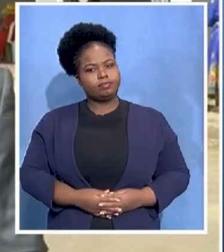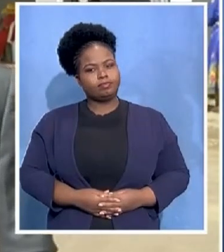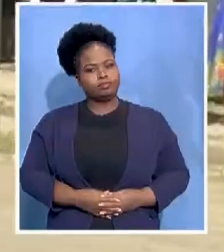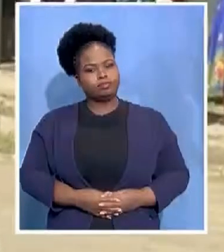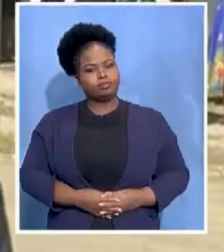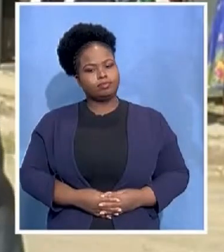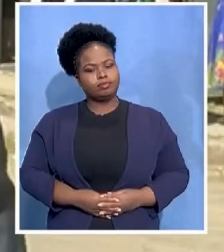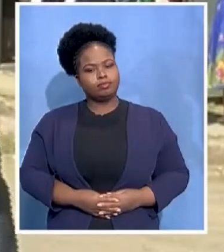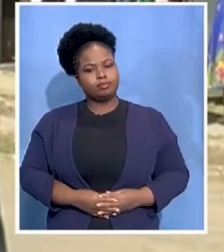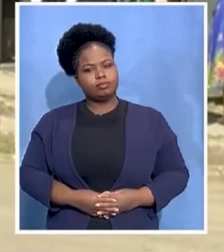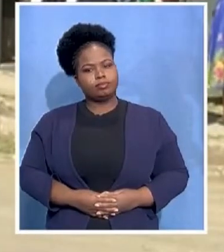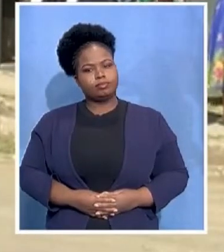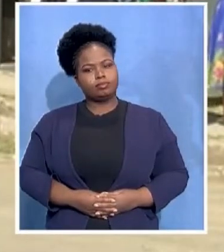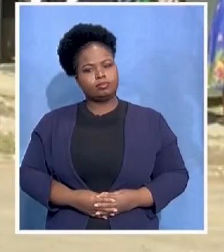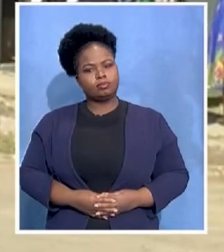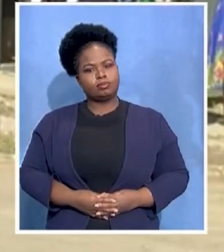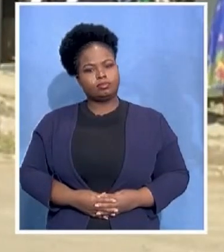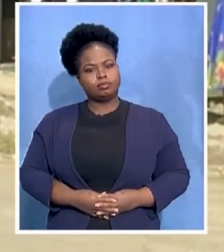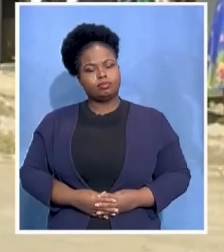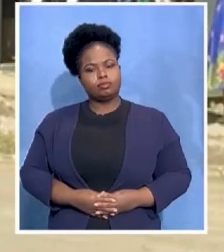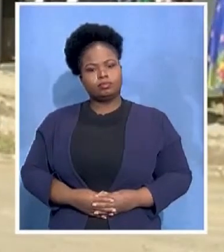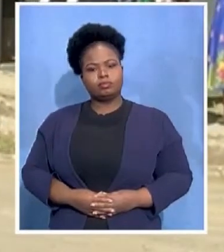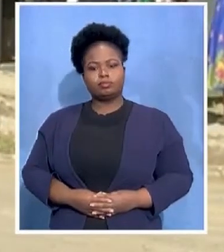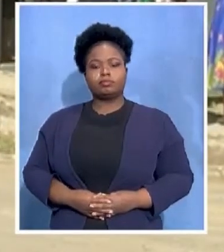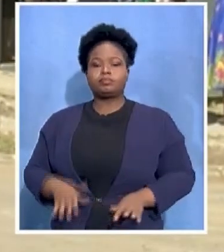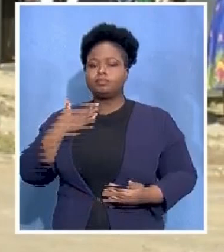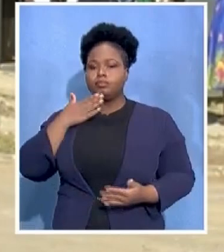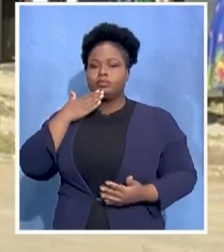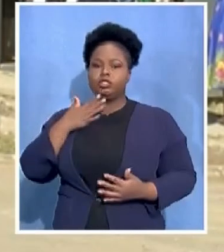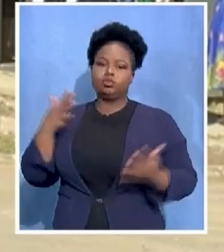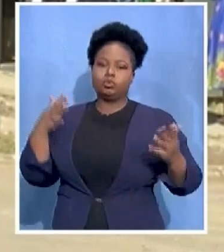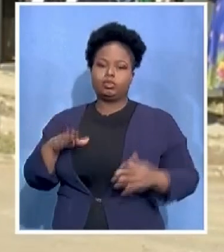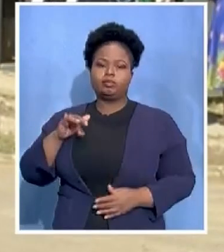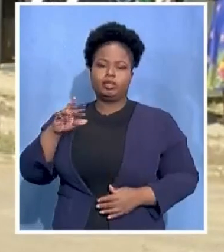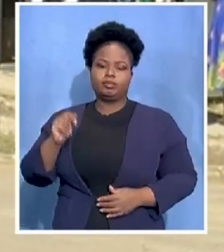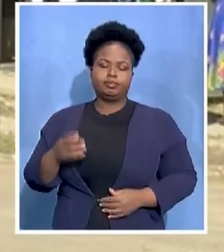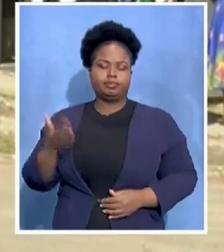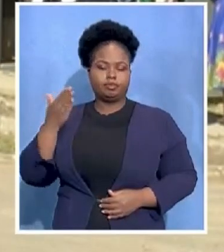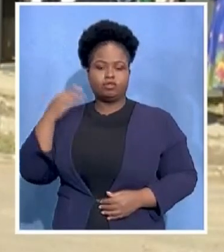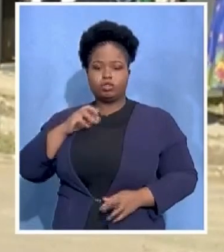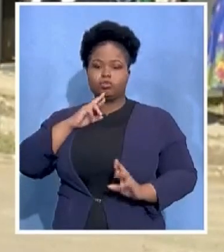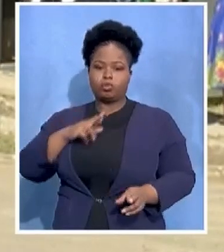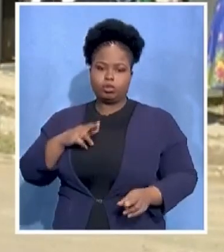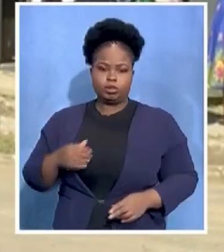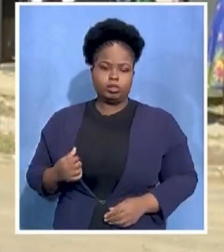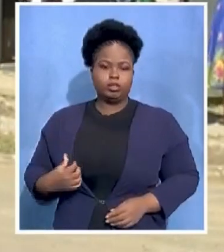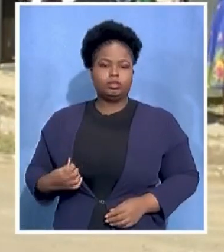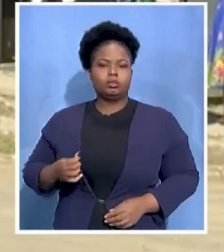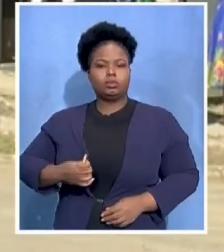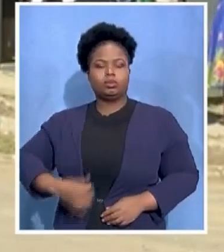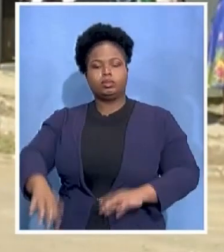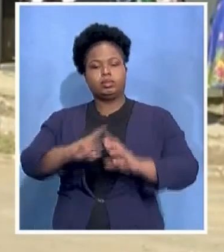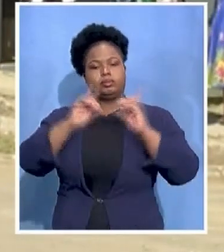Okay, well, thank you so much, Blaine. According to the last report that was published by the Department of Health in the Eastern Cape, over 3,000